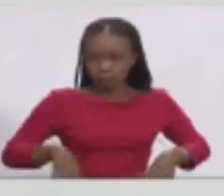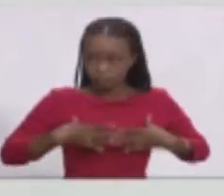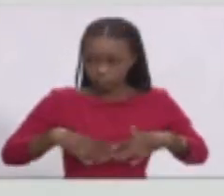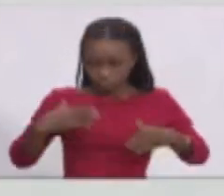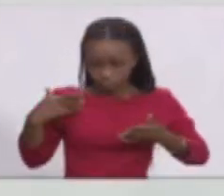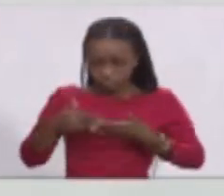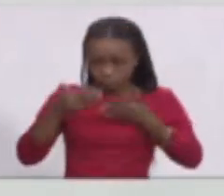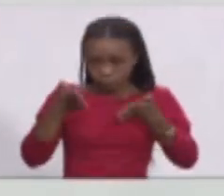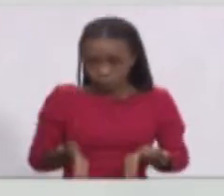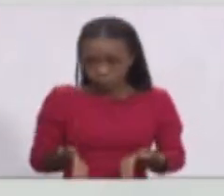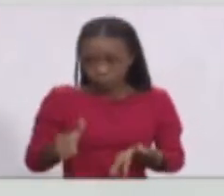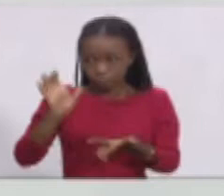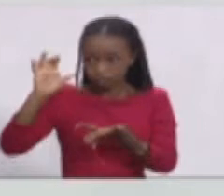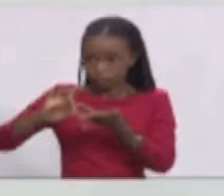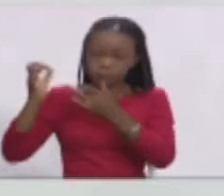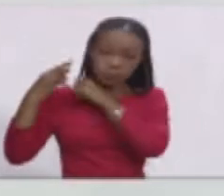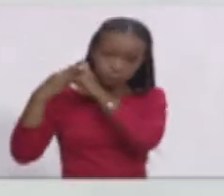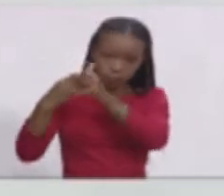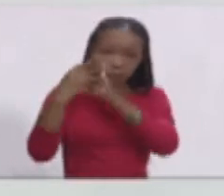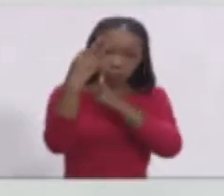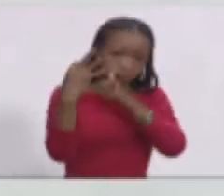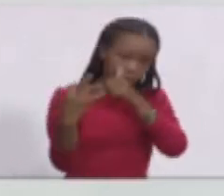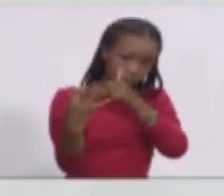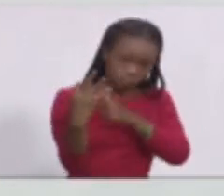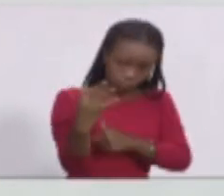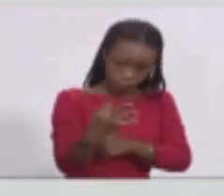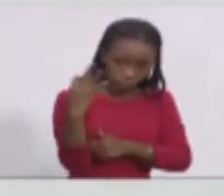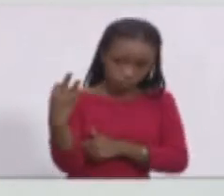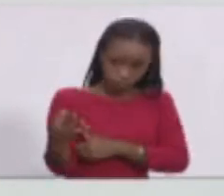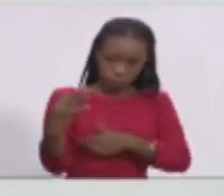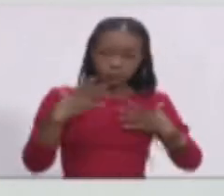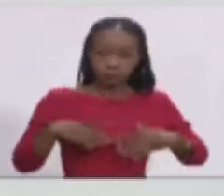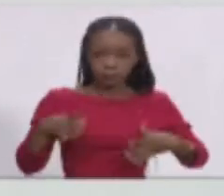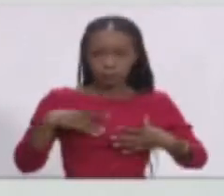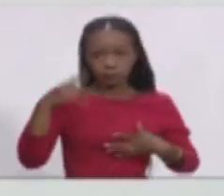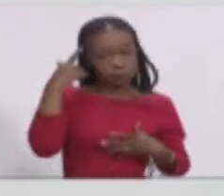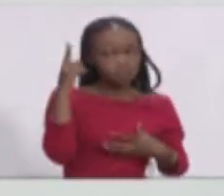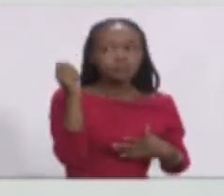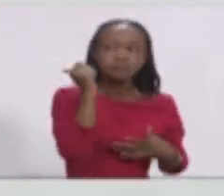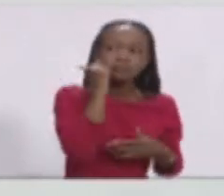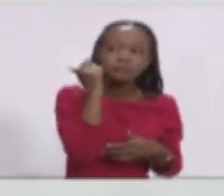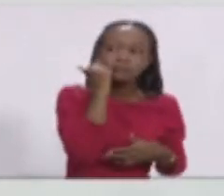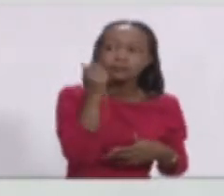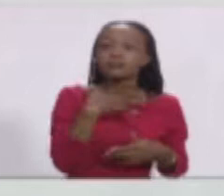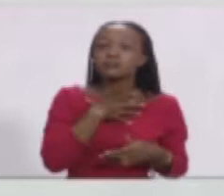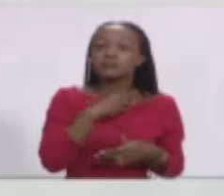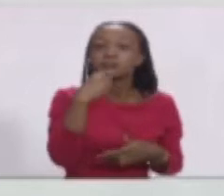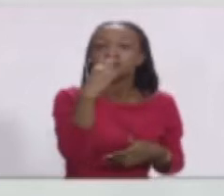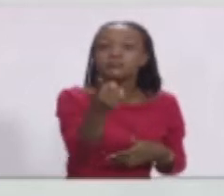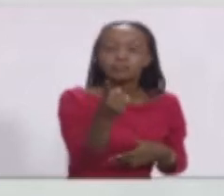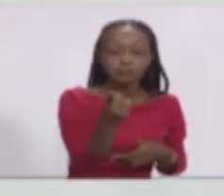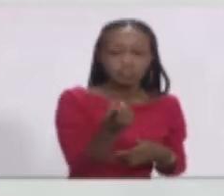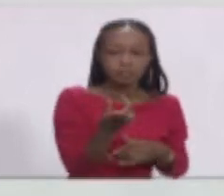date, we have now tested 833 persons for the disease. As we informed you,